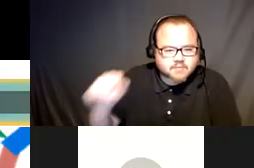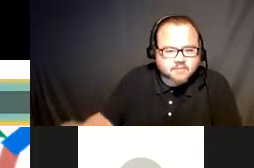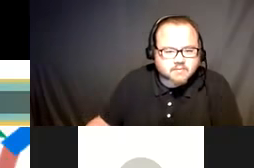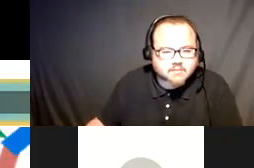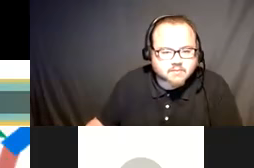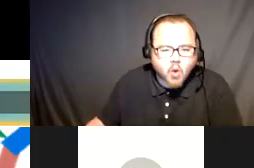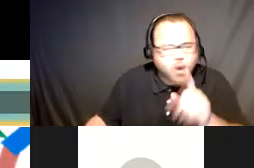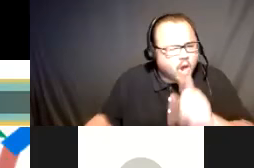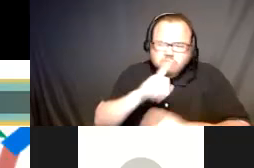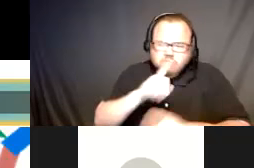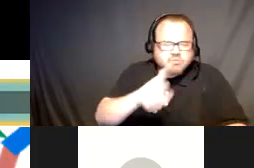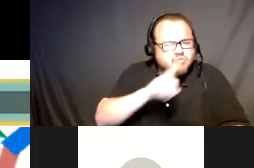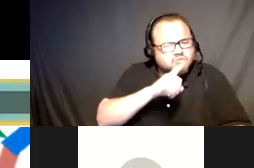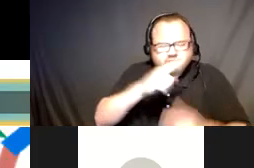this.